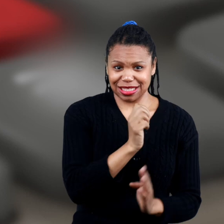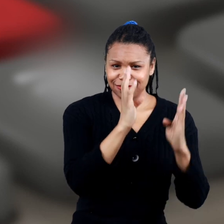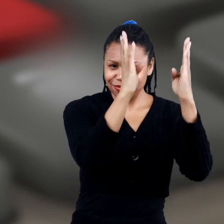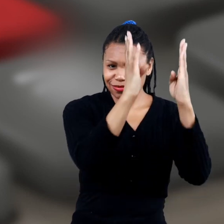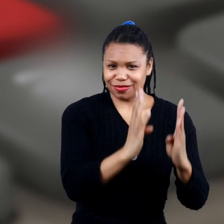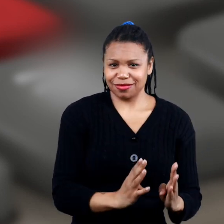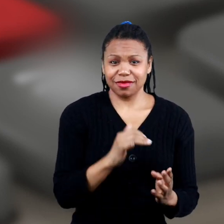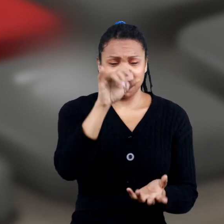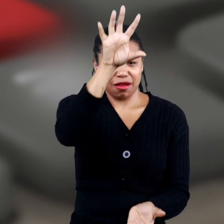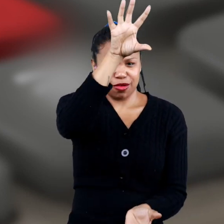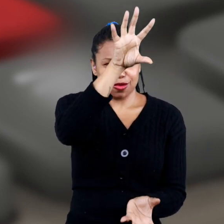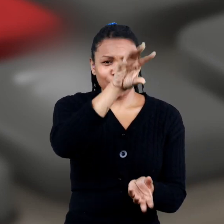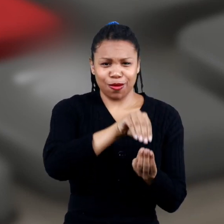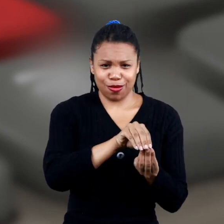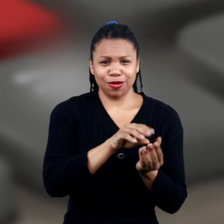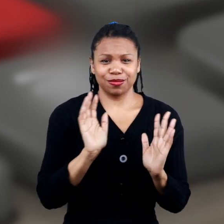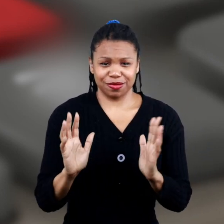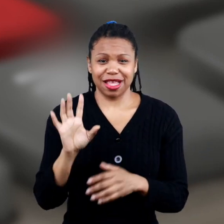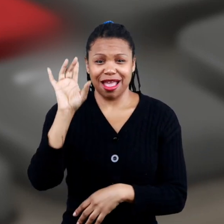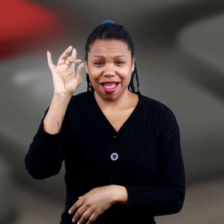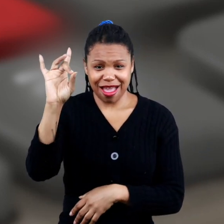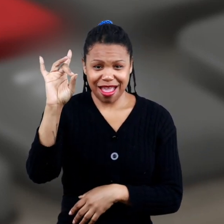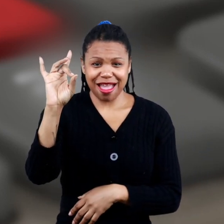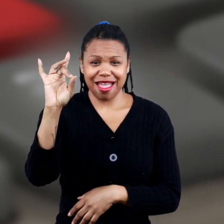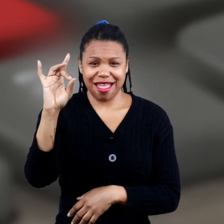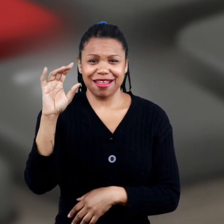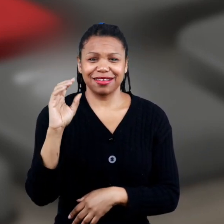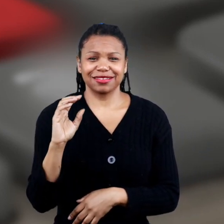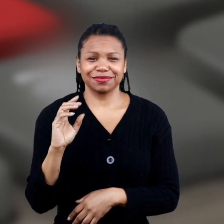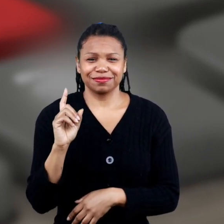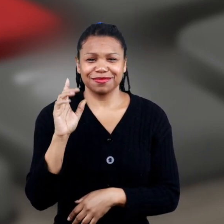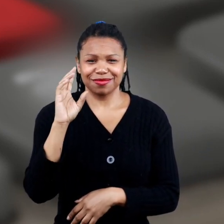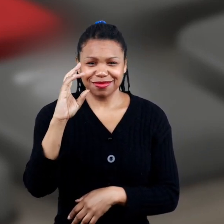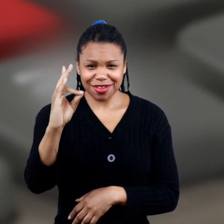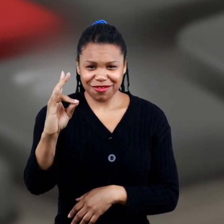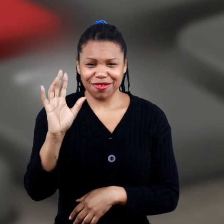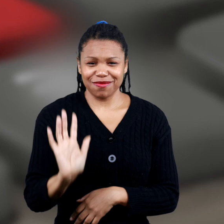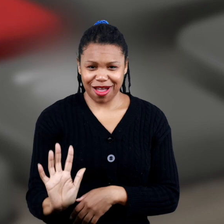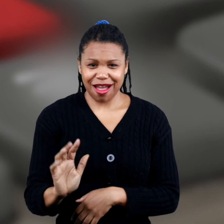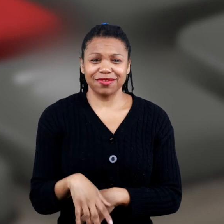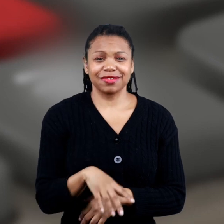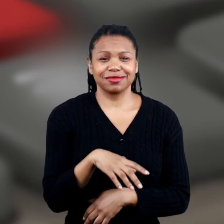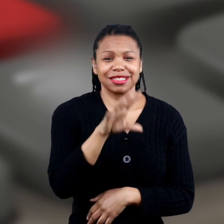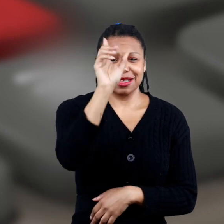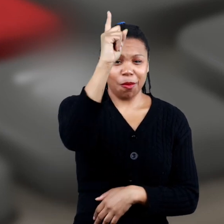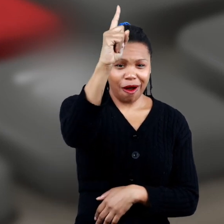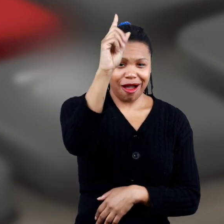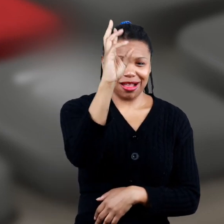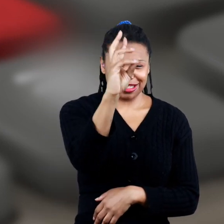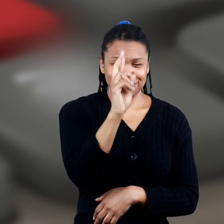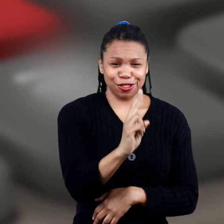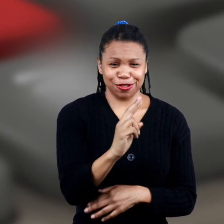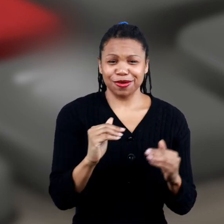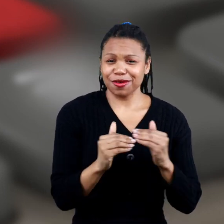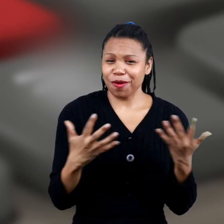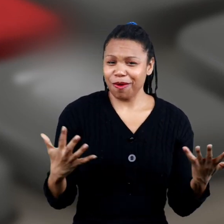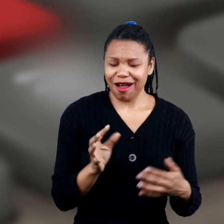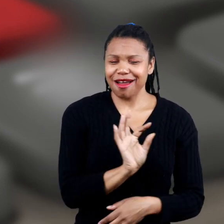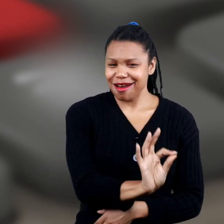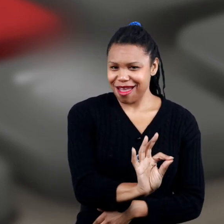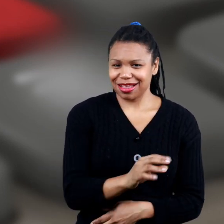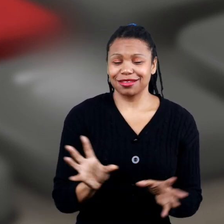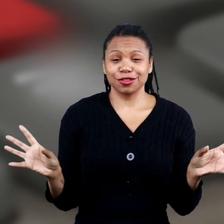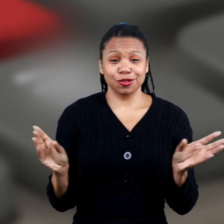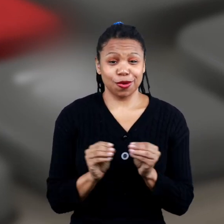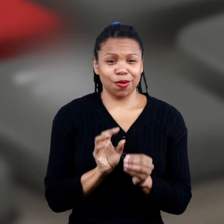Then you add as usual. So you end up with a five in the ones column and a one plus six plus two